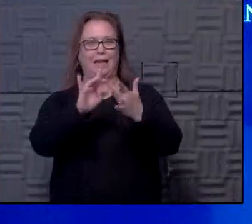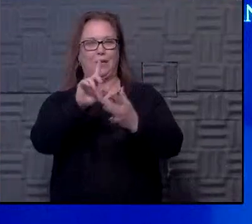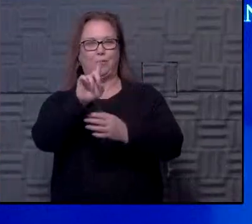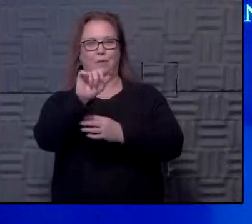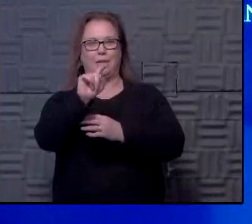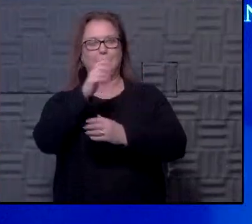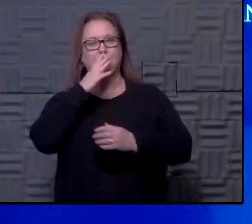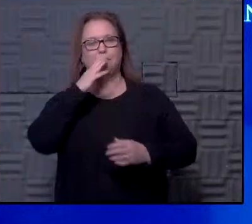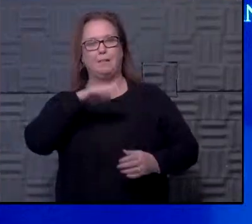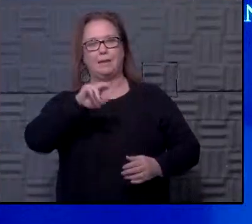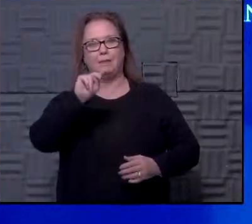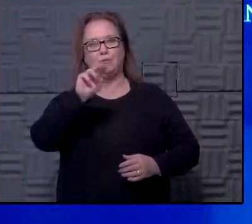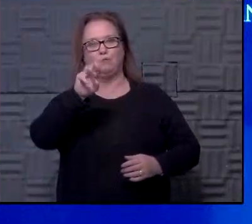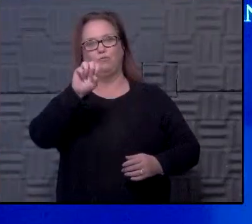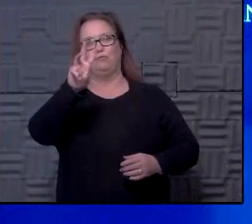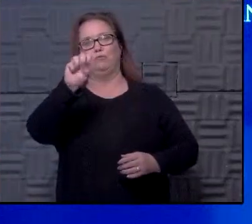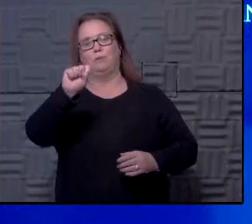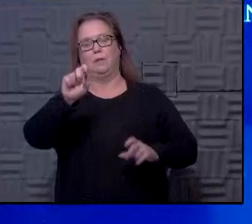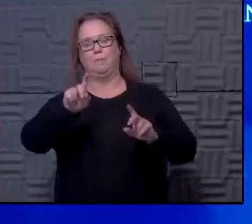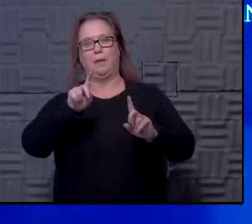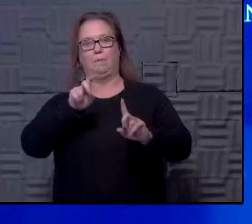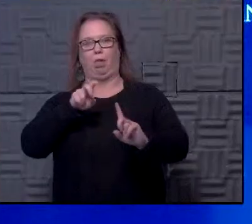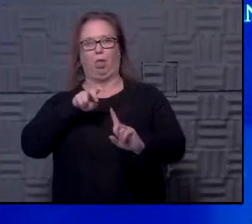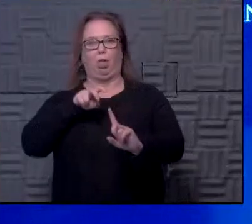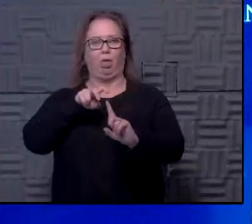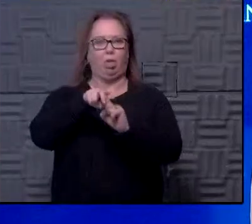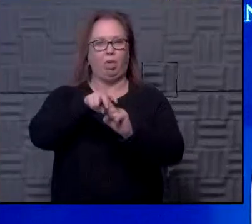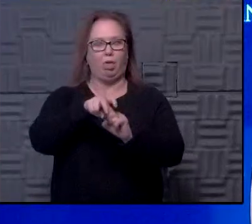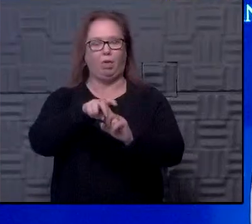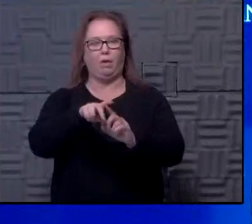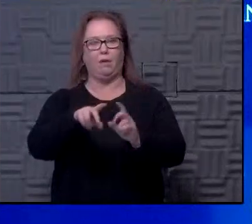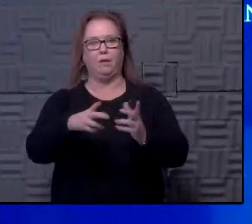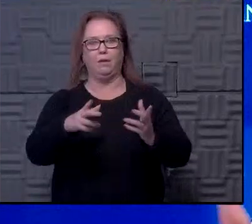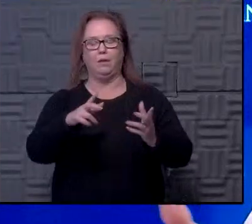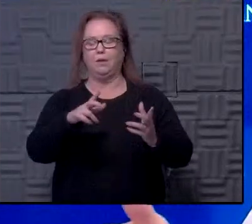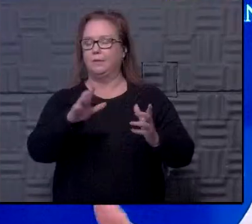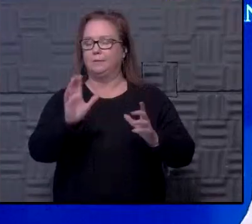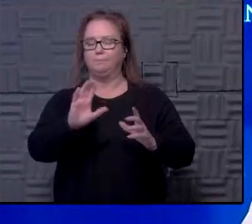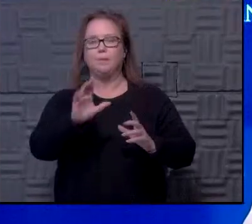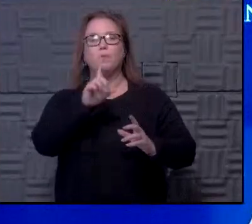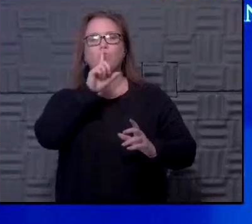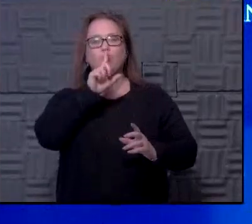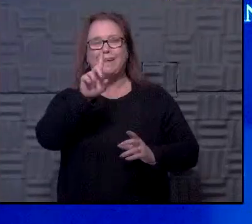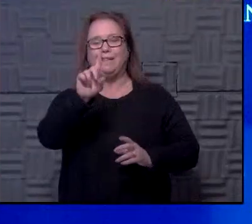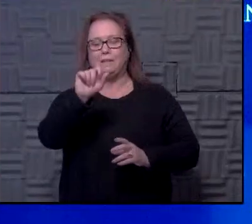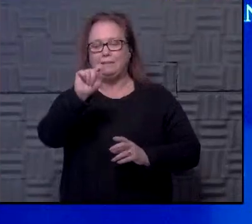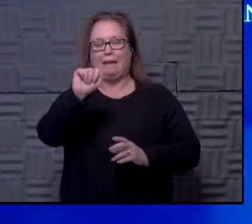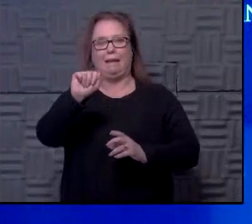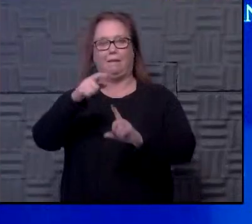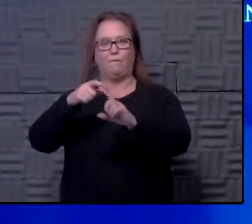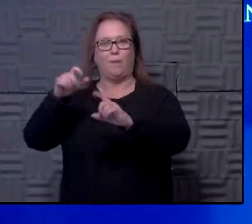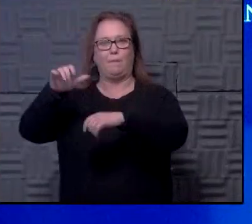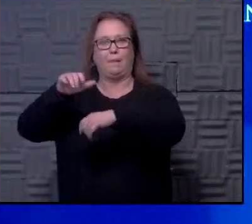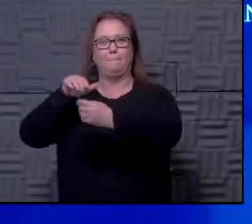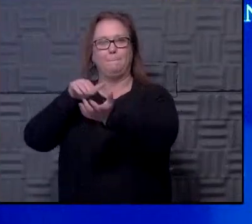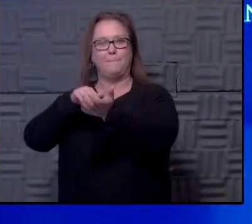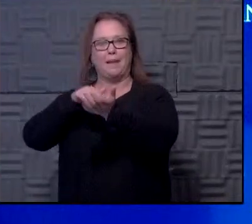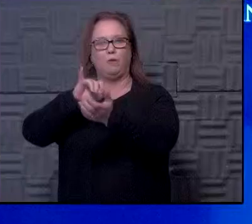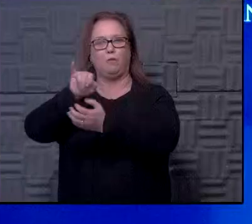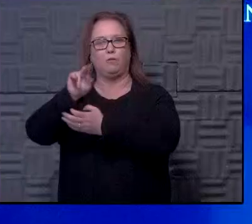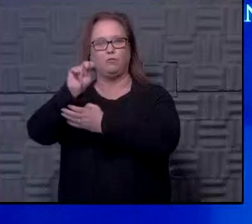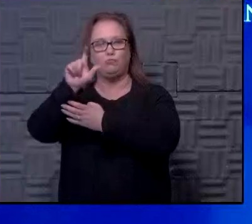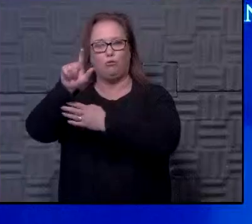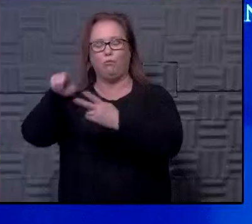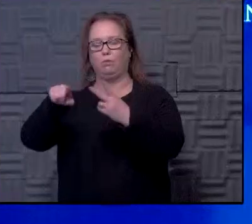bad news, because people like to prey on folks. But look at the real data. Look at the stuff that's coming out of the New England Journal and the